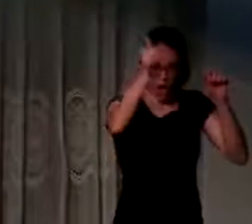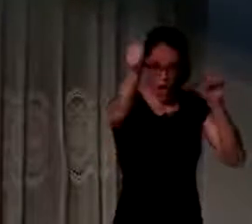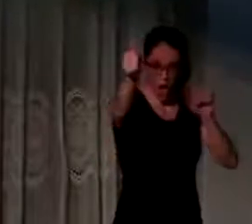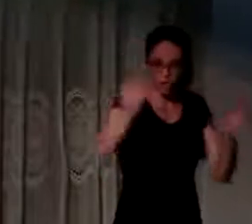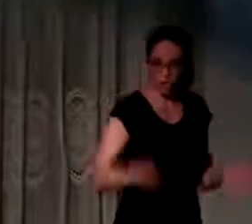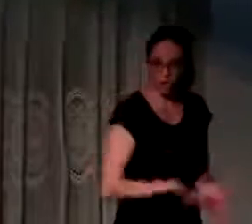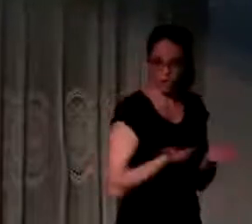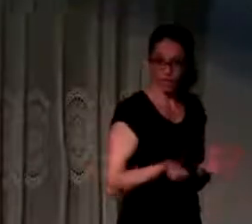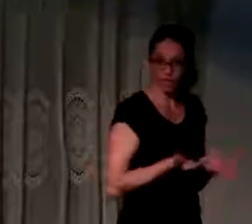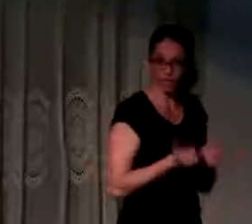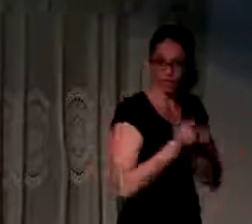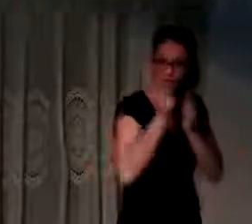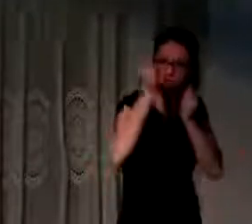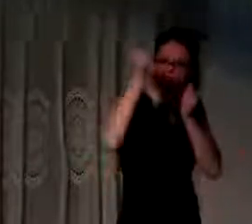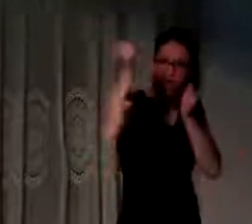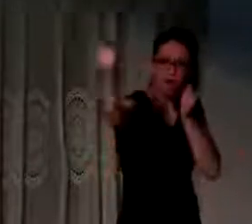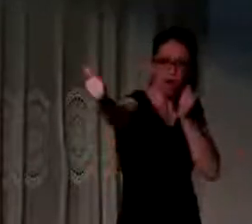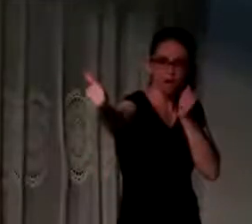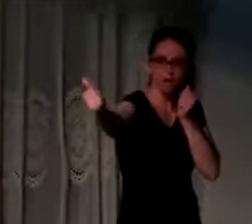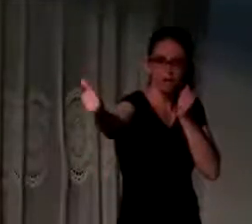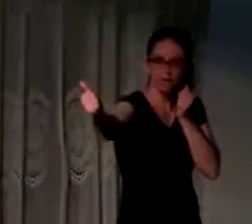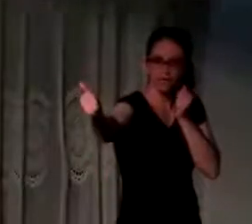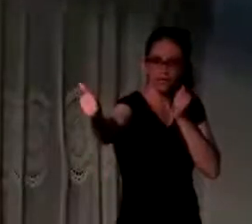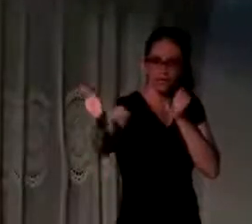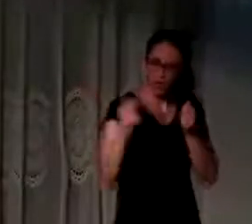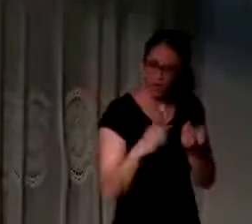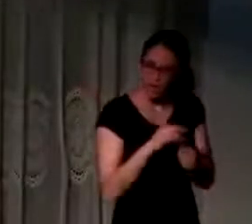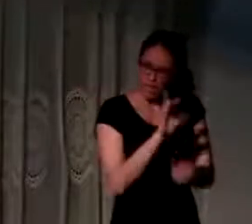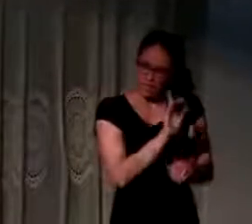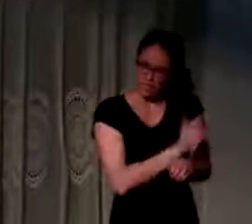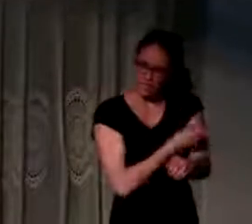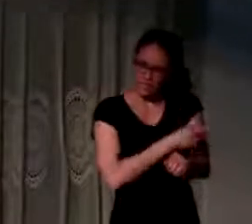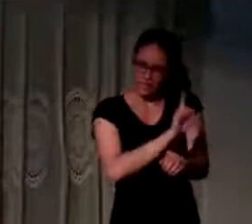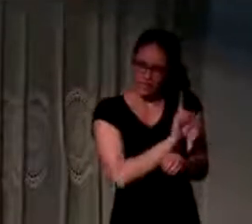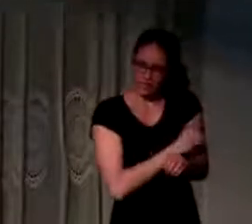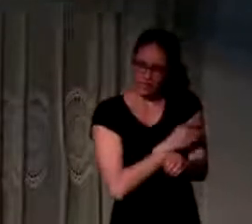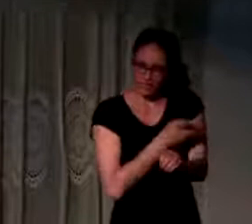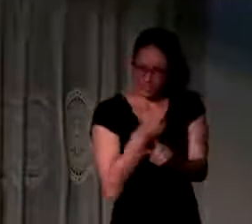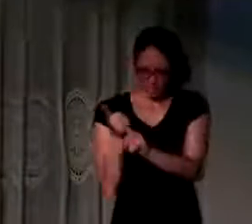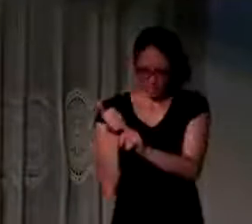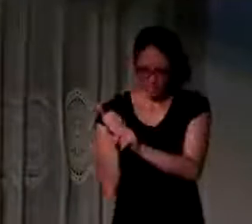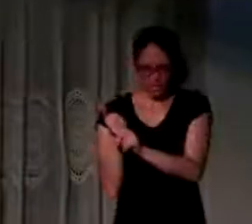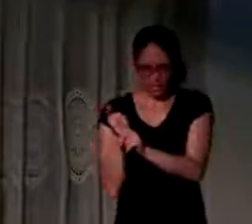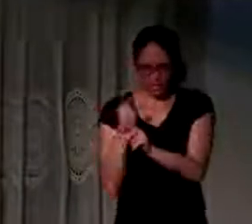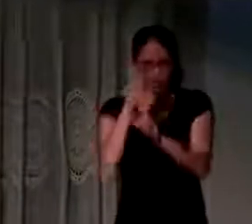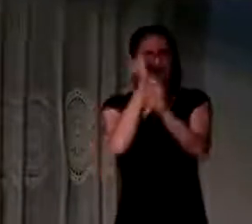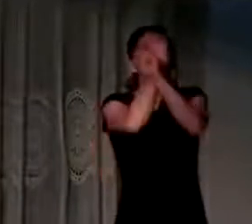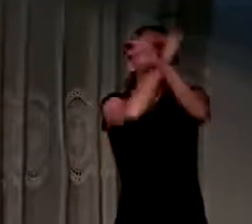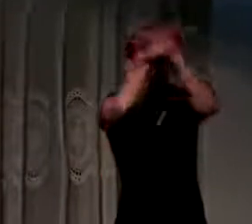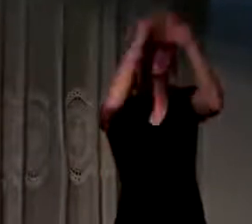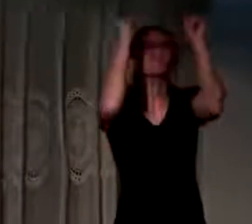David surely could not picture that on the other side of a globe,